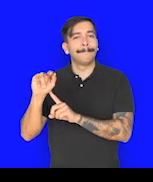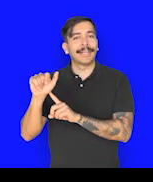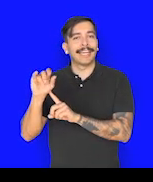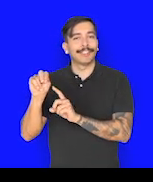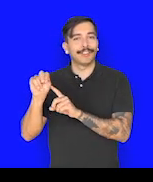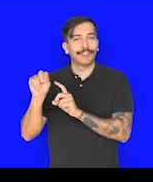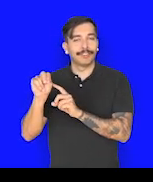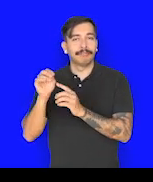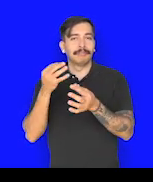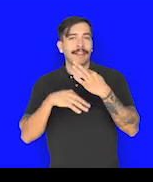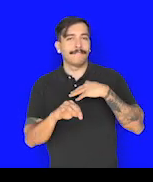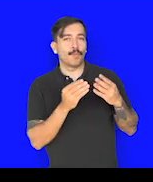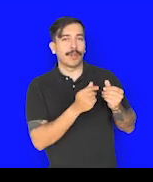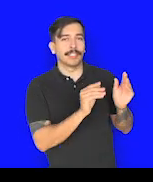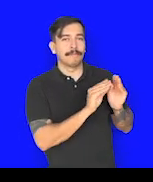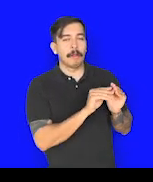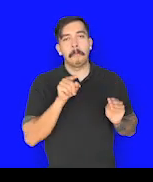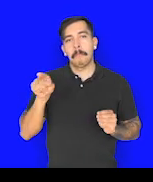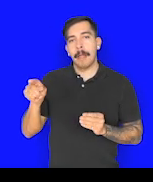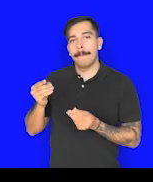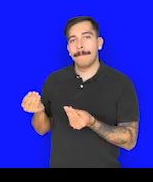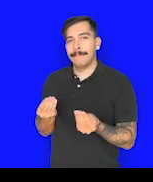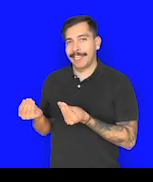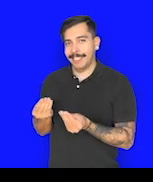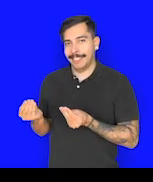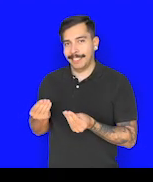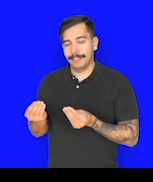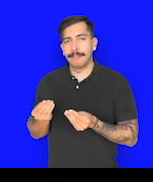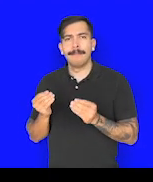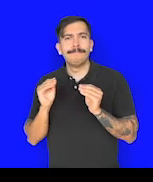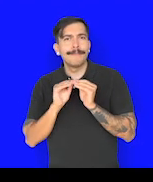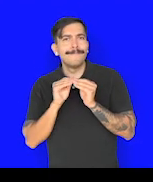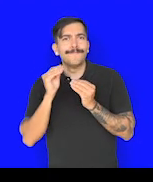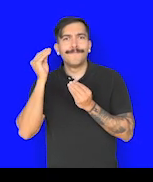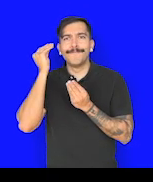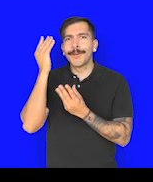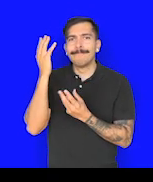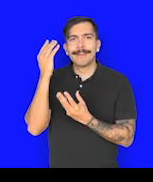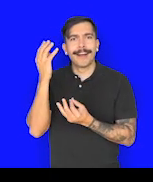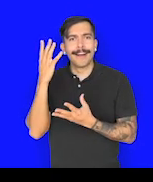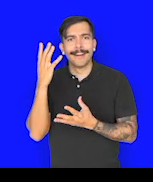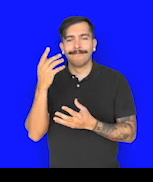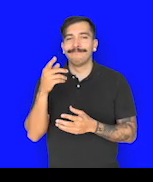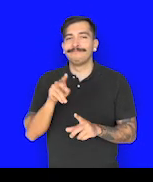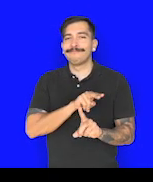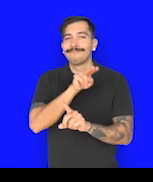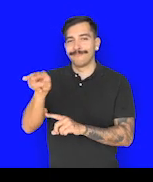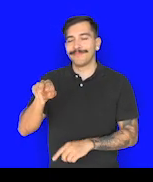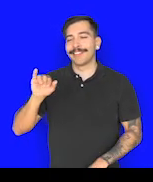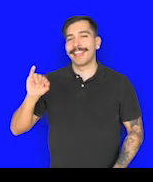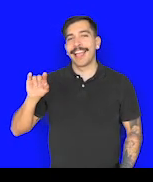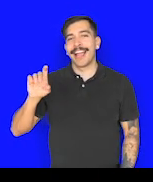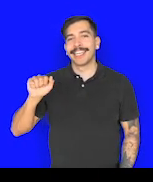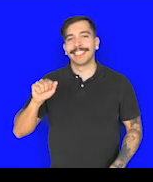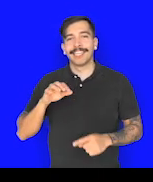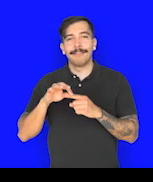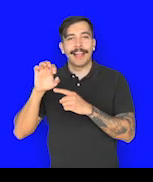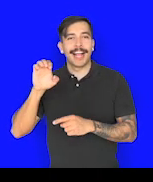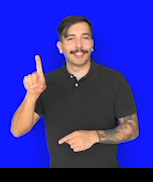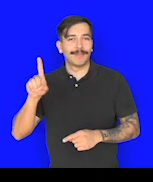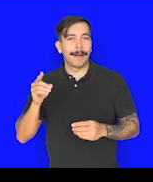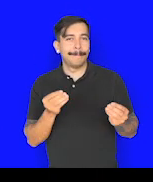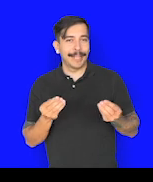mediation instead of having a resolution meeting. For more information, see the IDEA Special